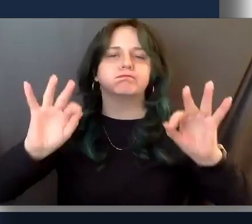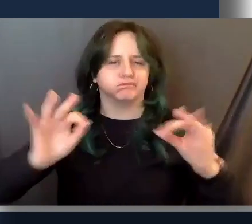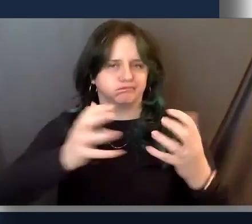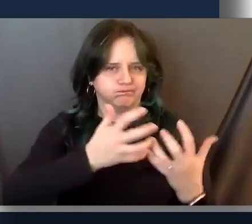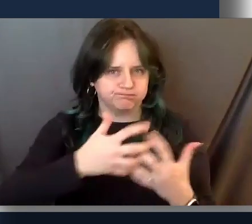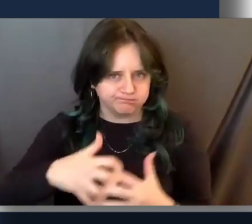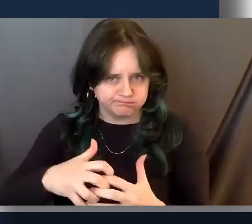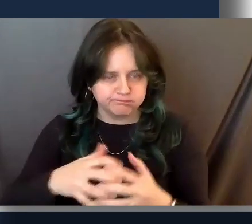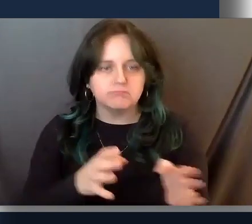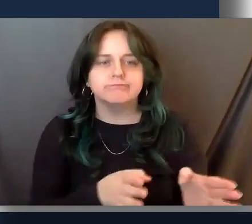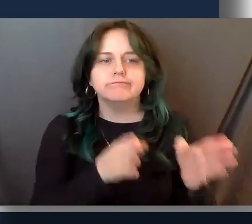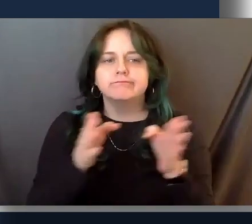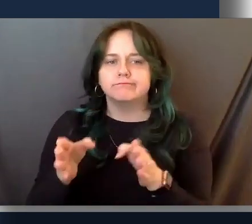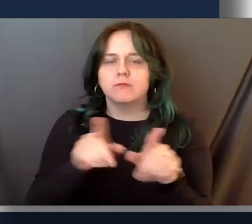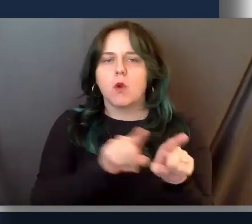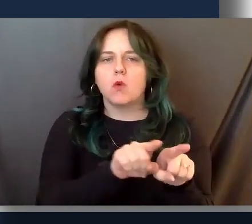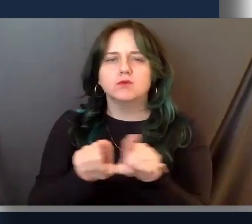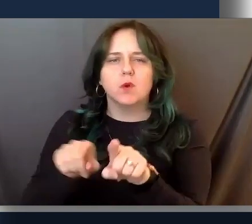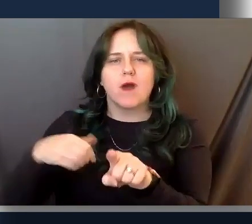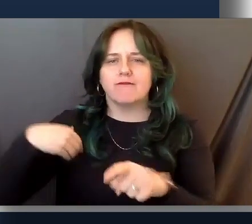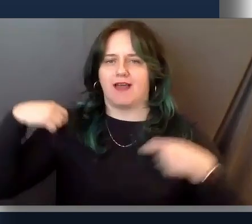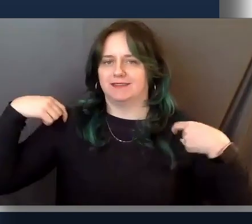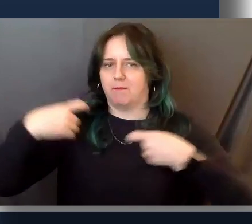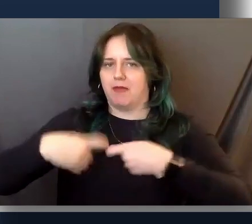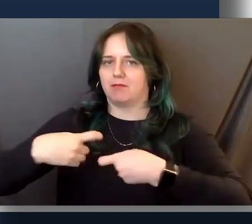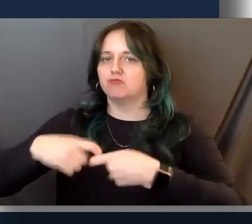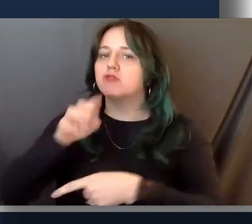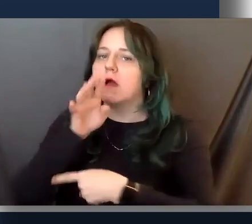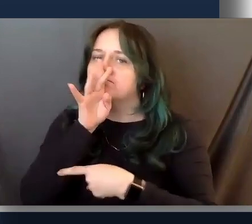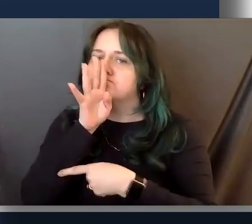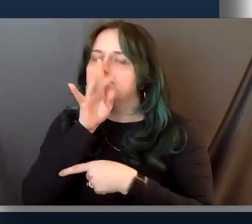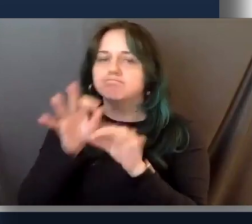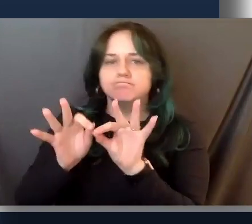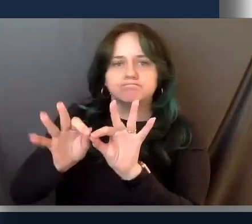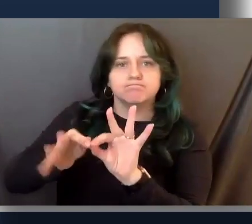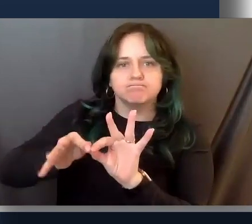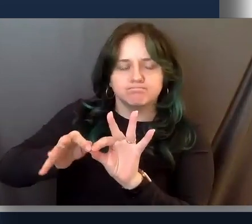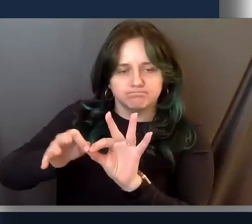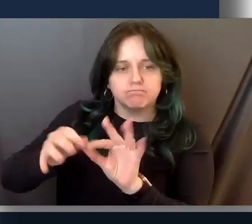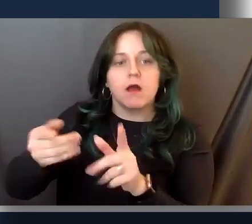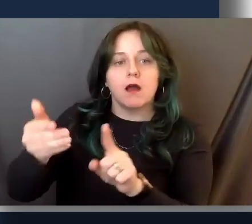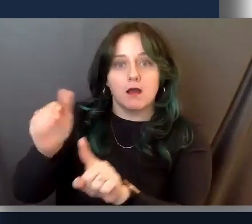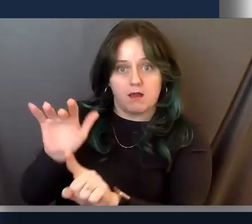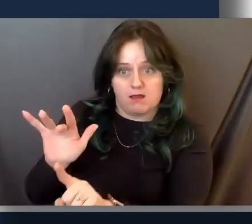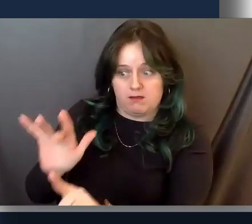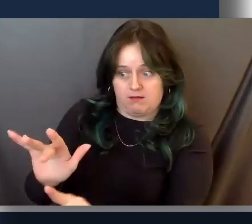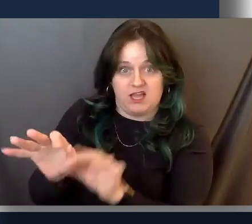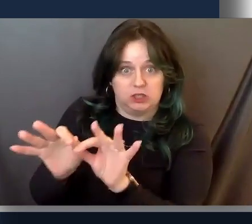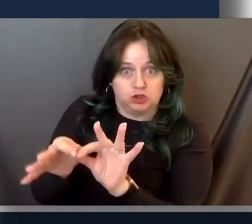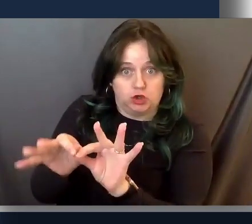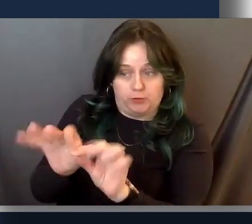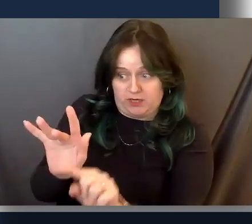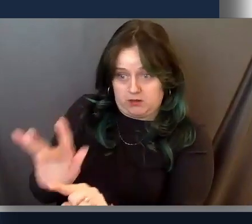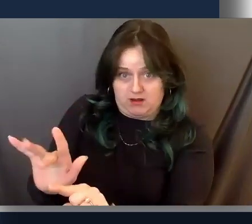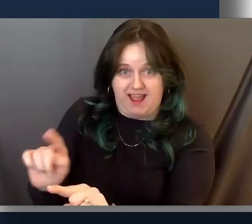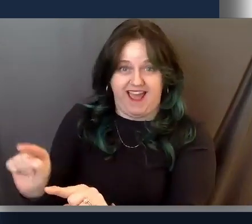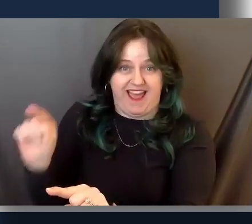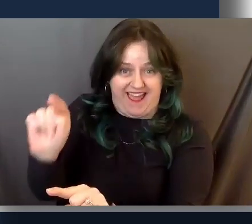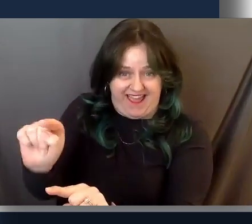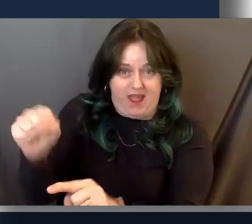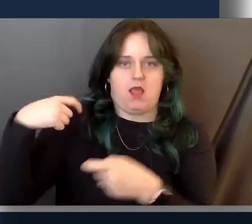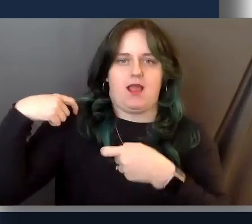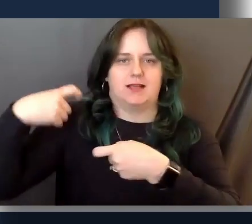also simultaneous interpretation in Spanish. Just choose Interpretation in the controls and select Español.